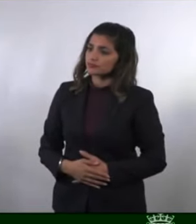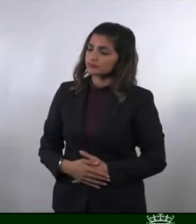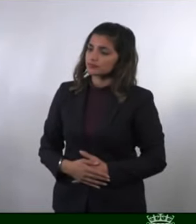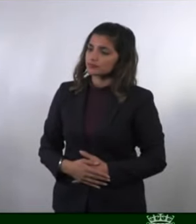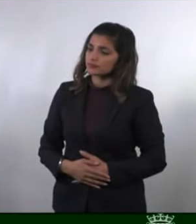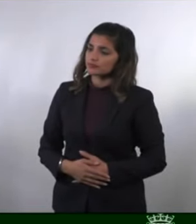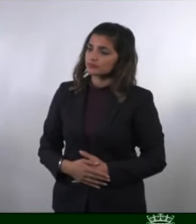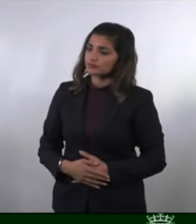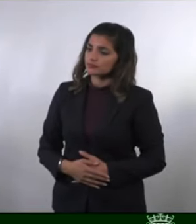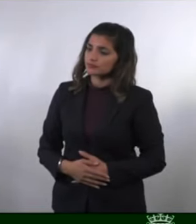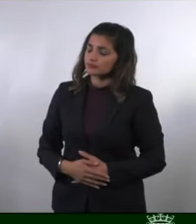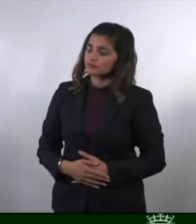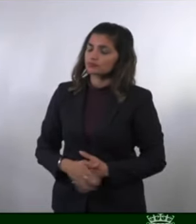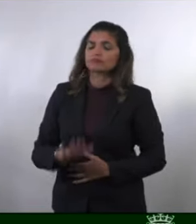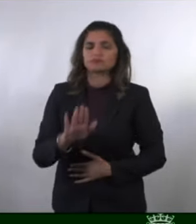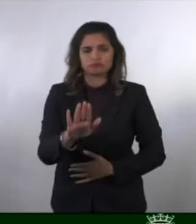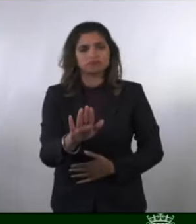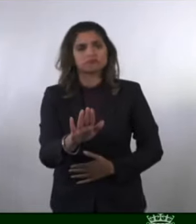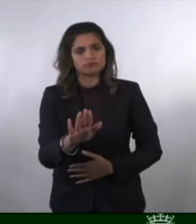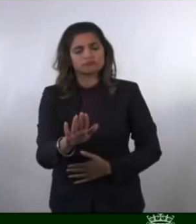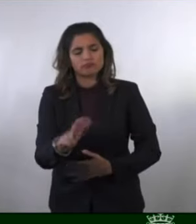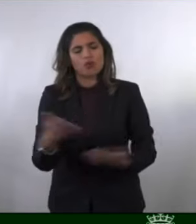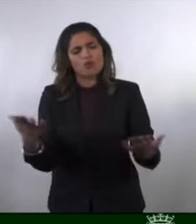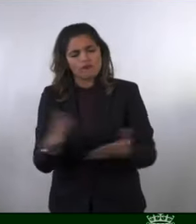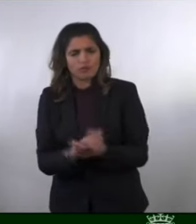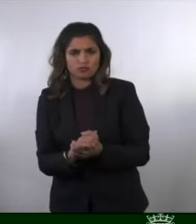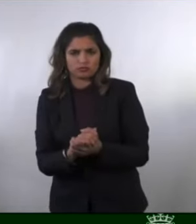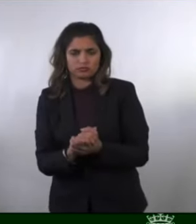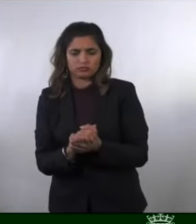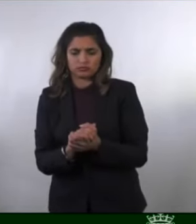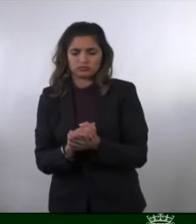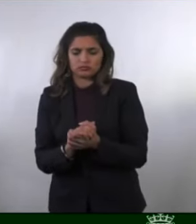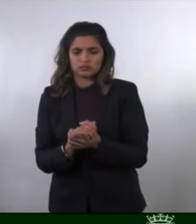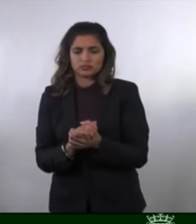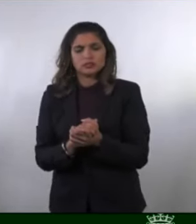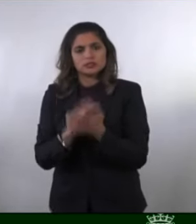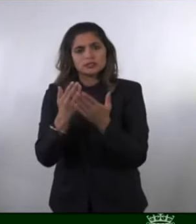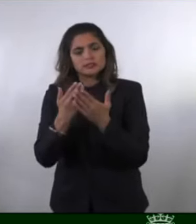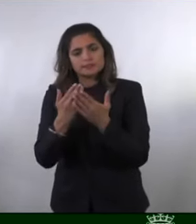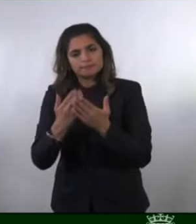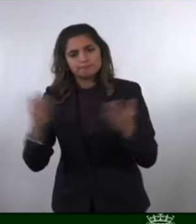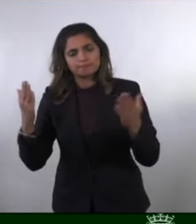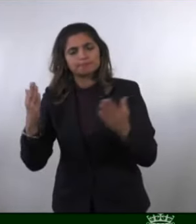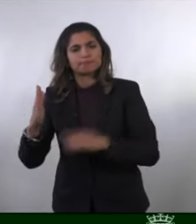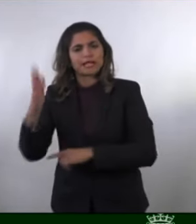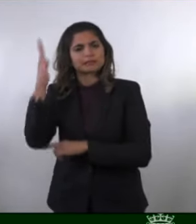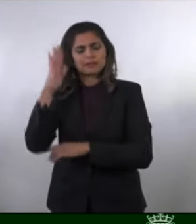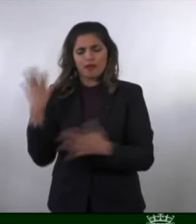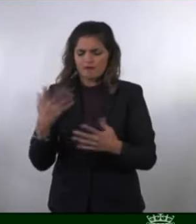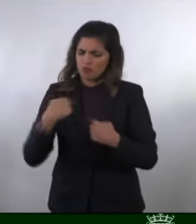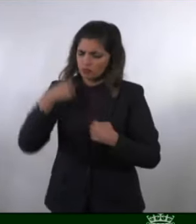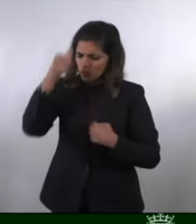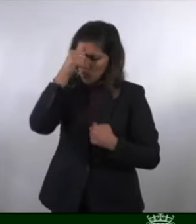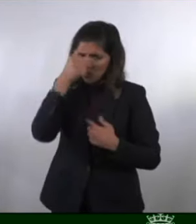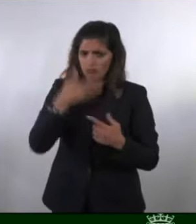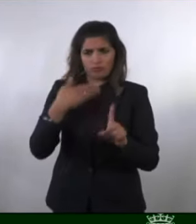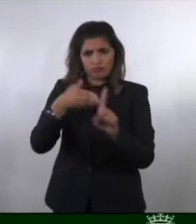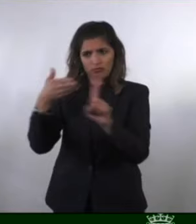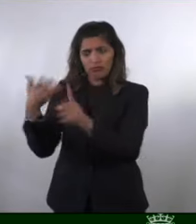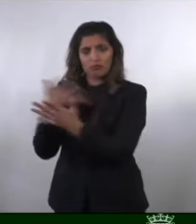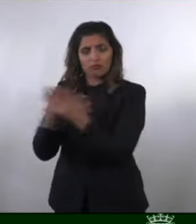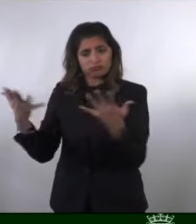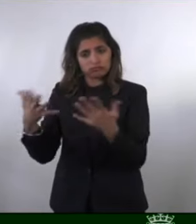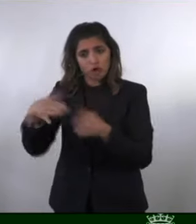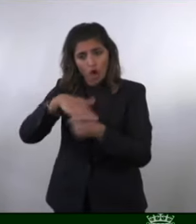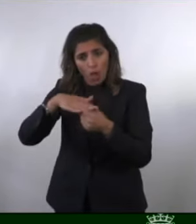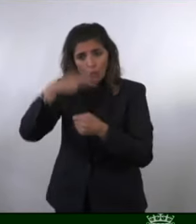we support local authorities who will clearly be playing an important role in rolling out the vaccine.